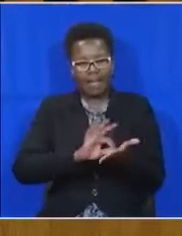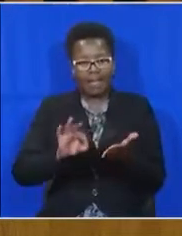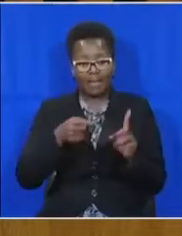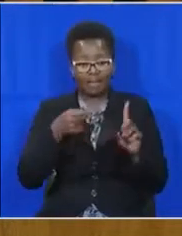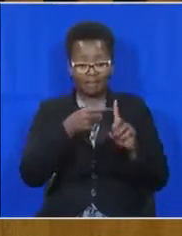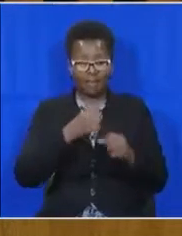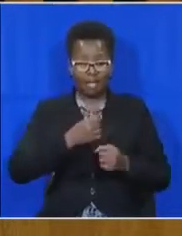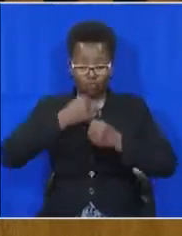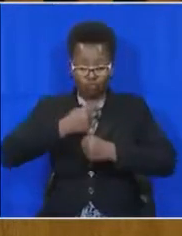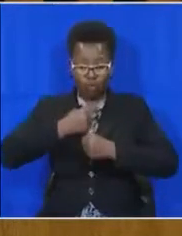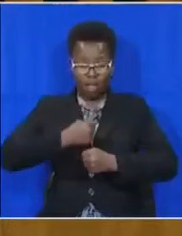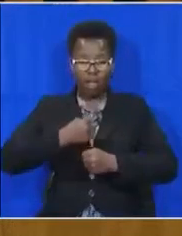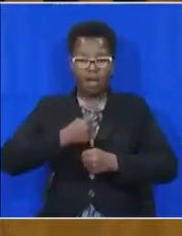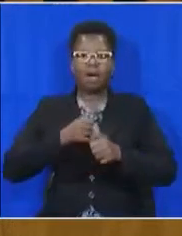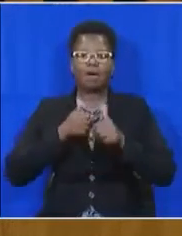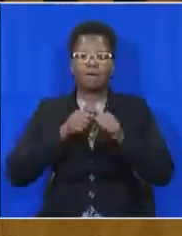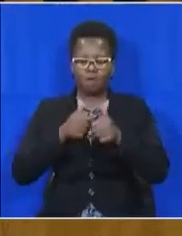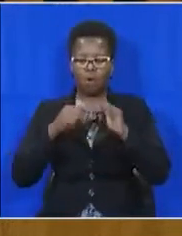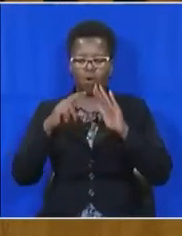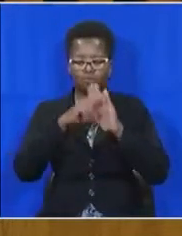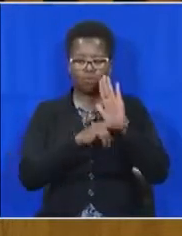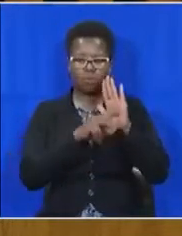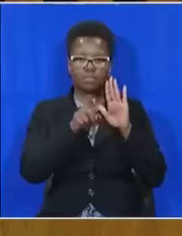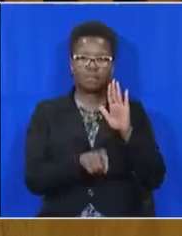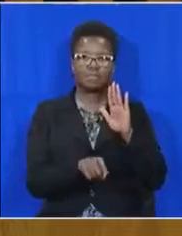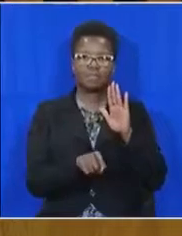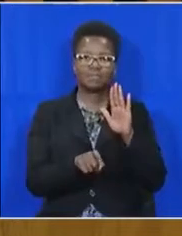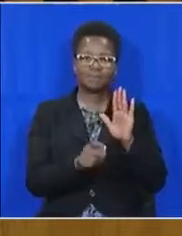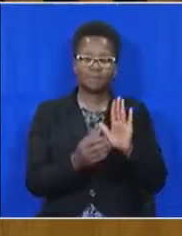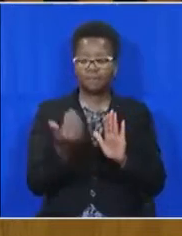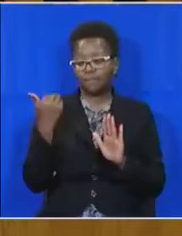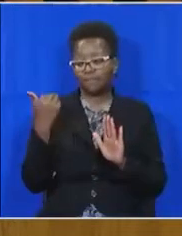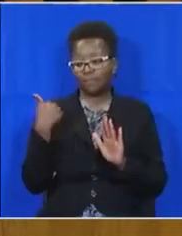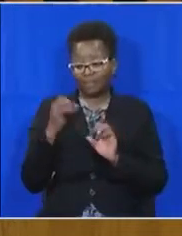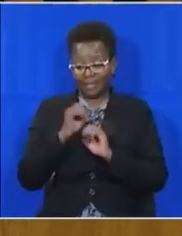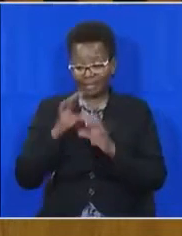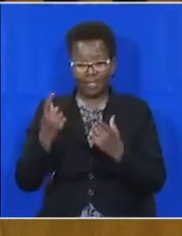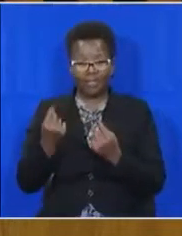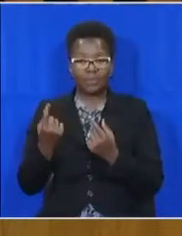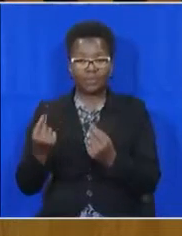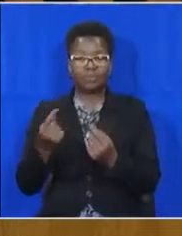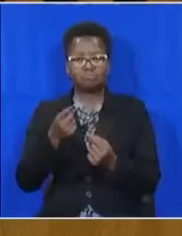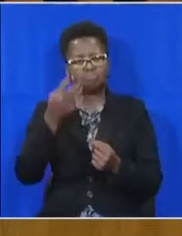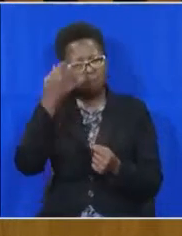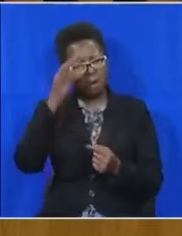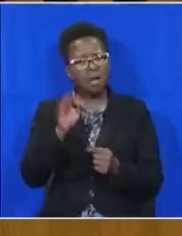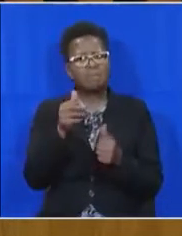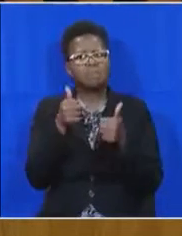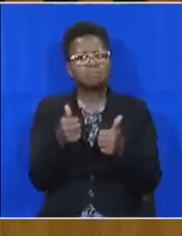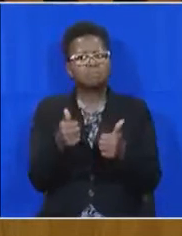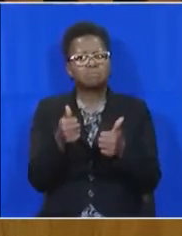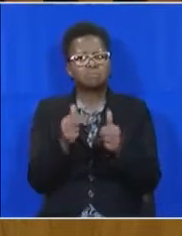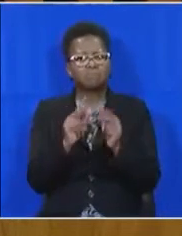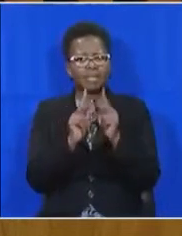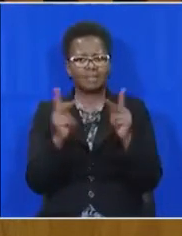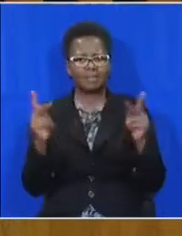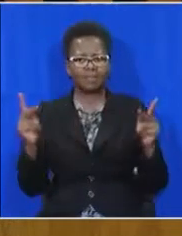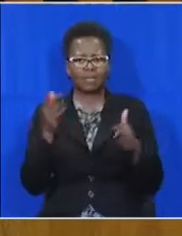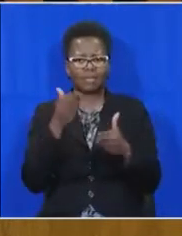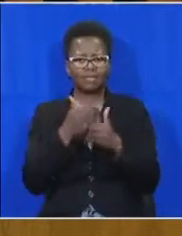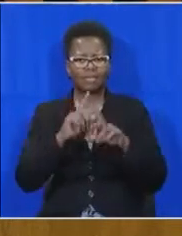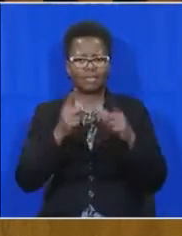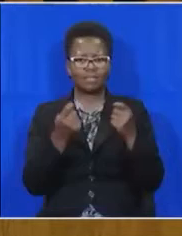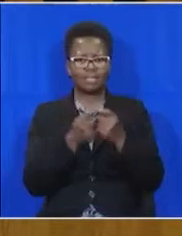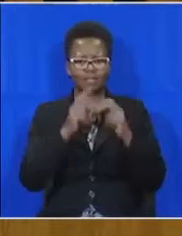standards. Now, after a bumpy start, this government has handled the issue better, appointing a multi-agency task team to investigate